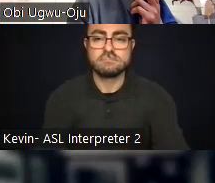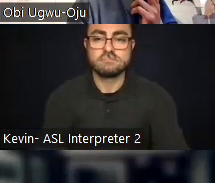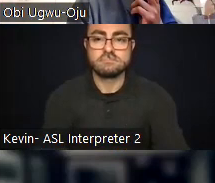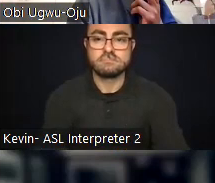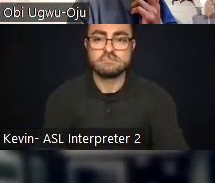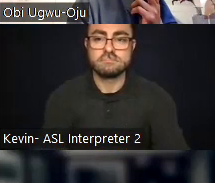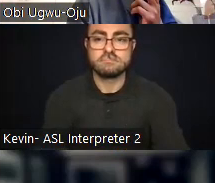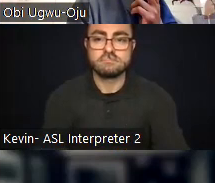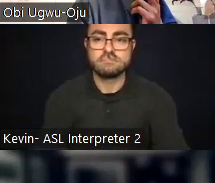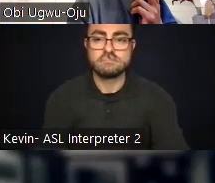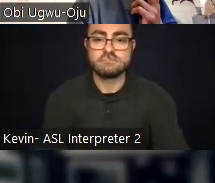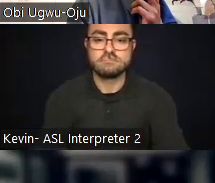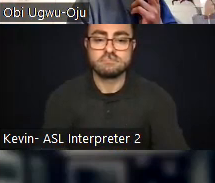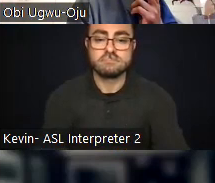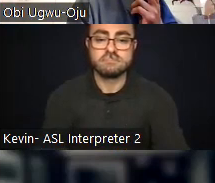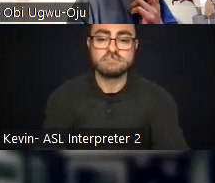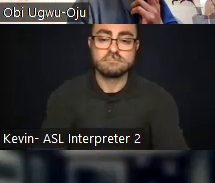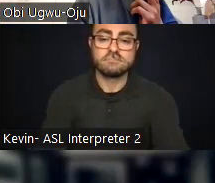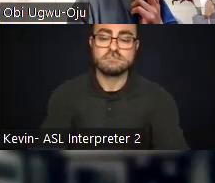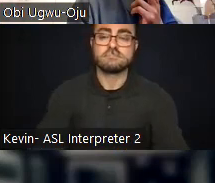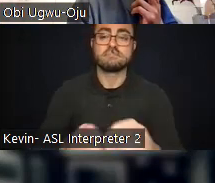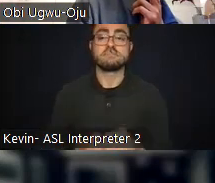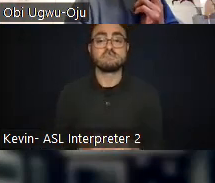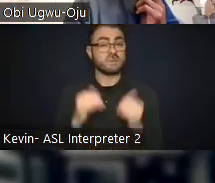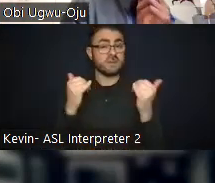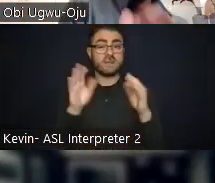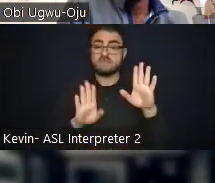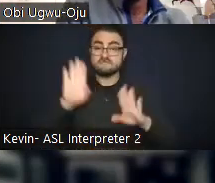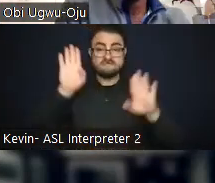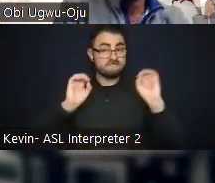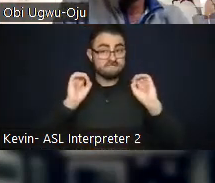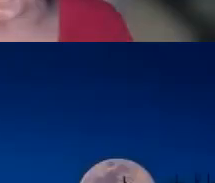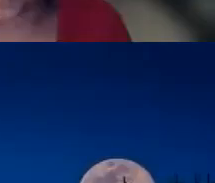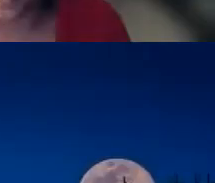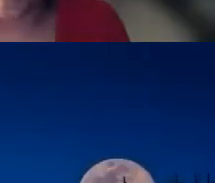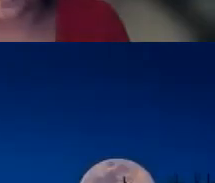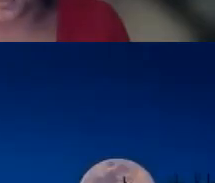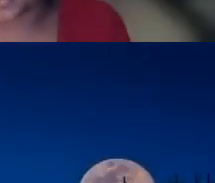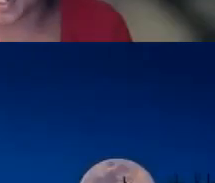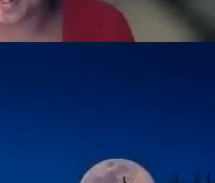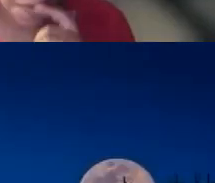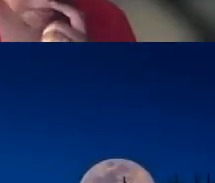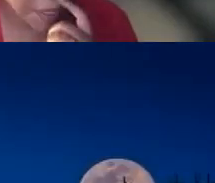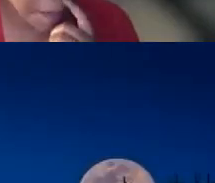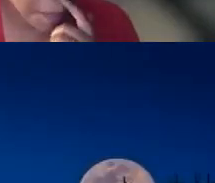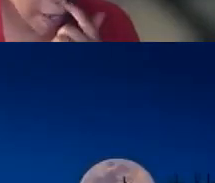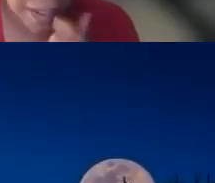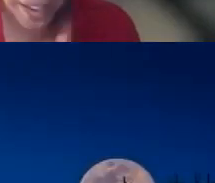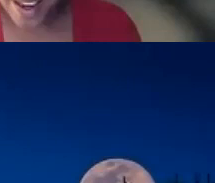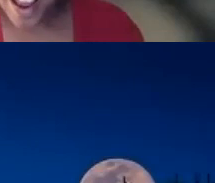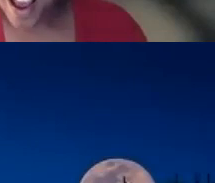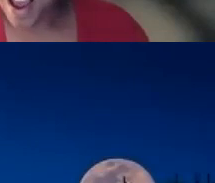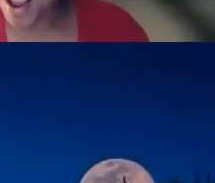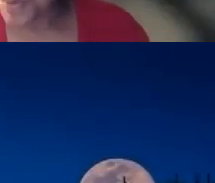Okay, seeing that there are no hands raised at this moment, we're gonna go ahead and stop for a moment, take a break, take a couple of deep